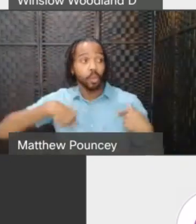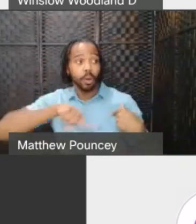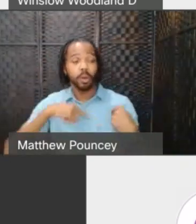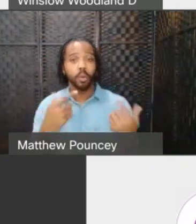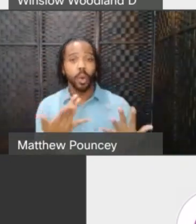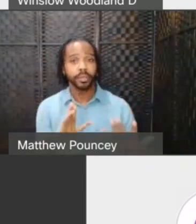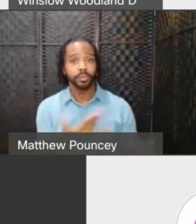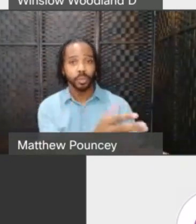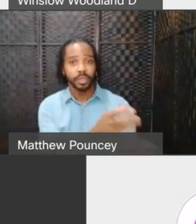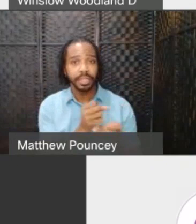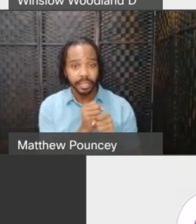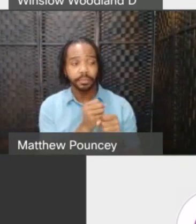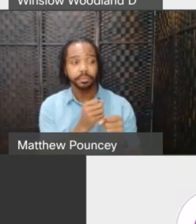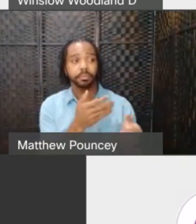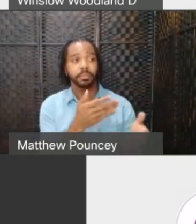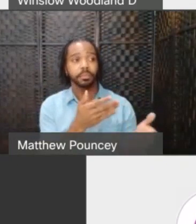receive